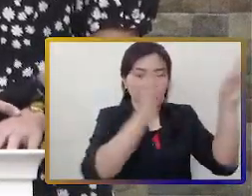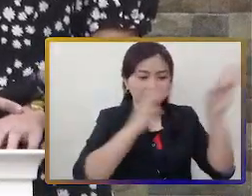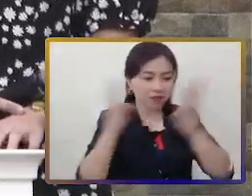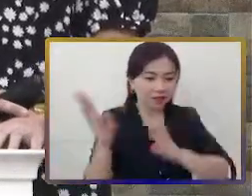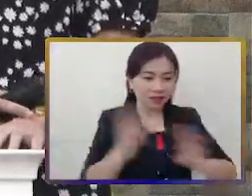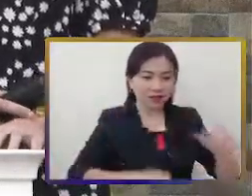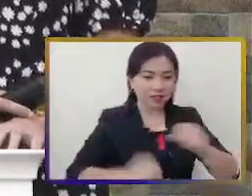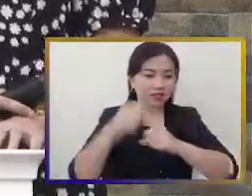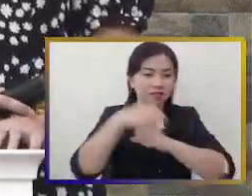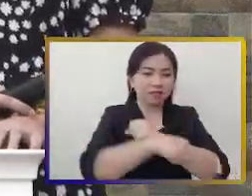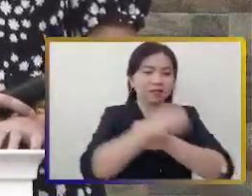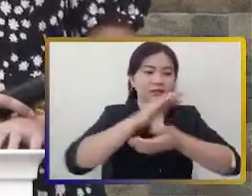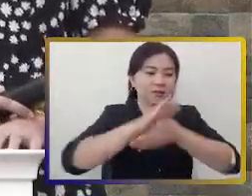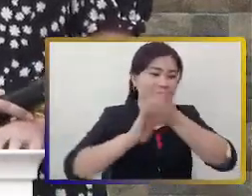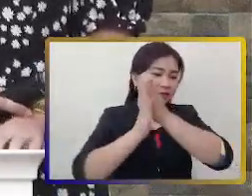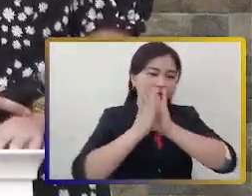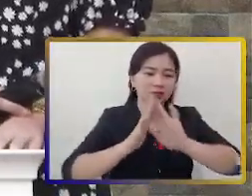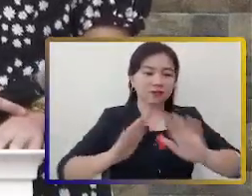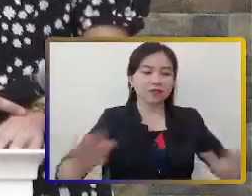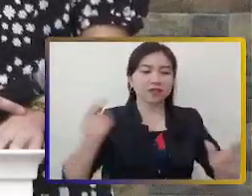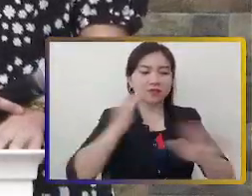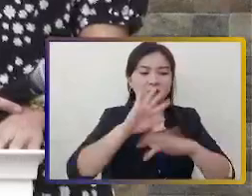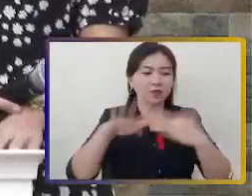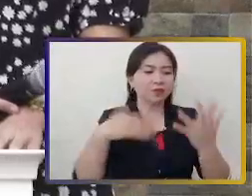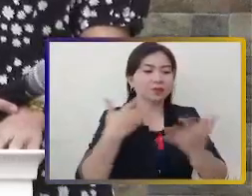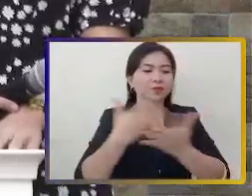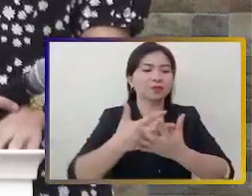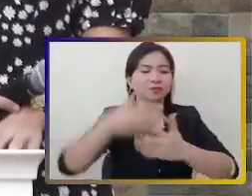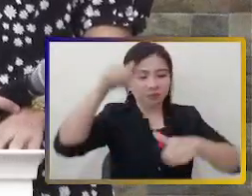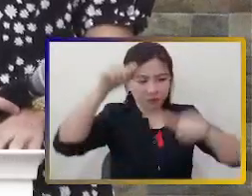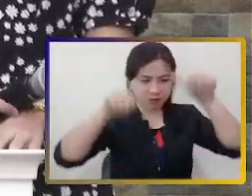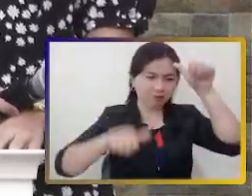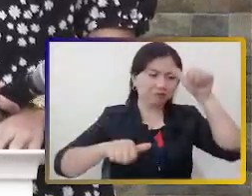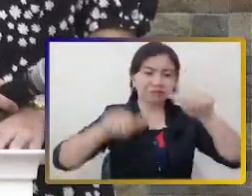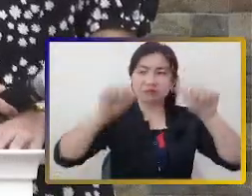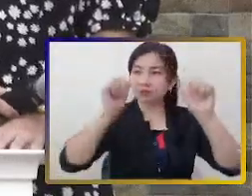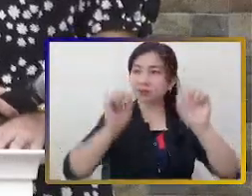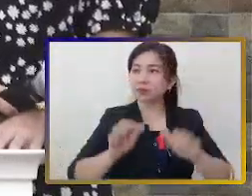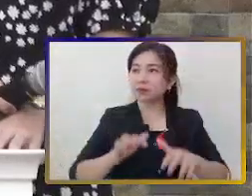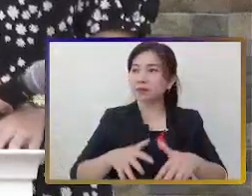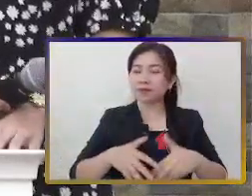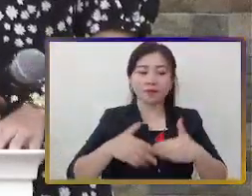winds and the sea grew calm. They all wondered